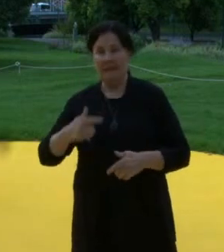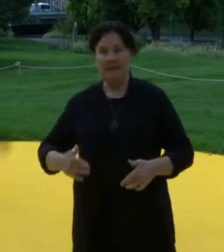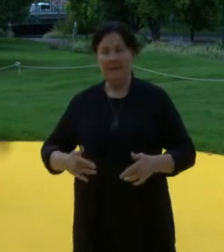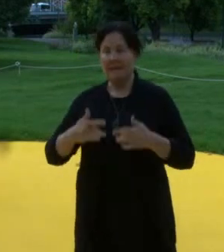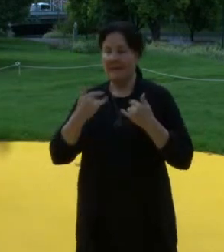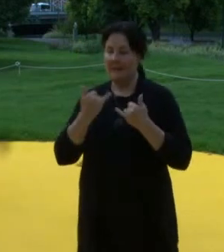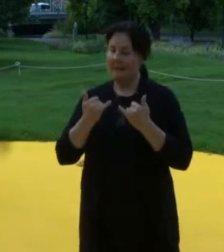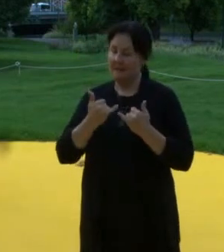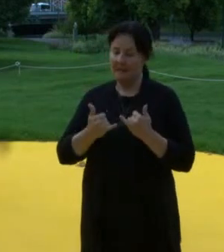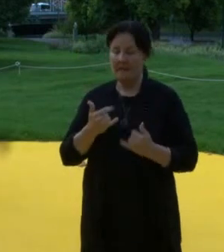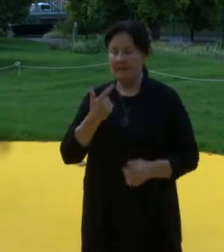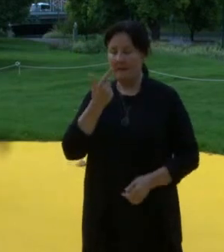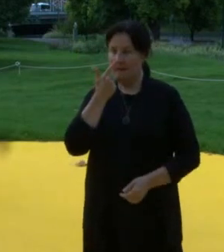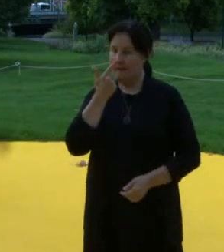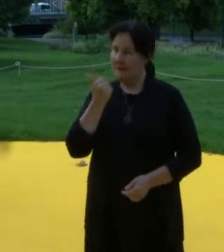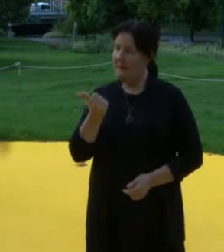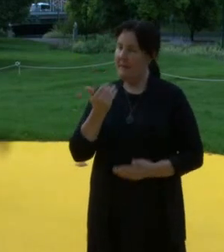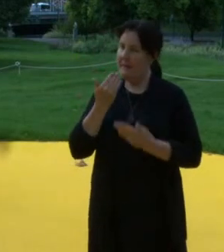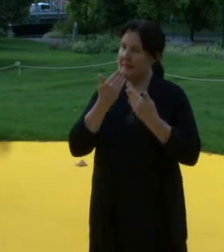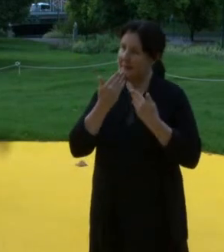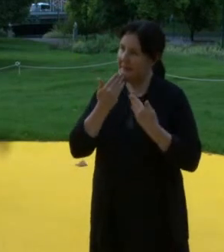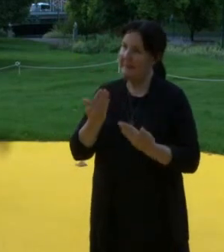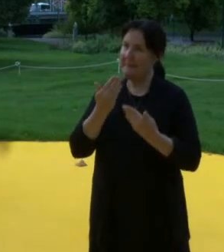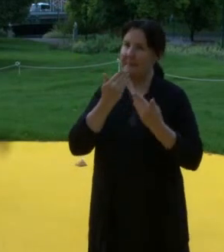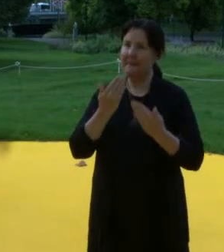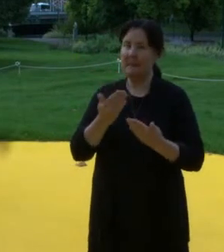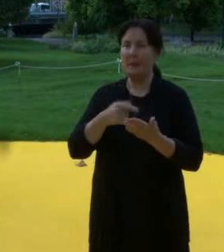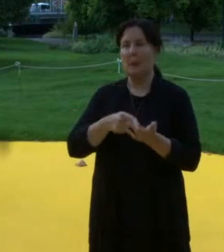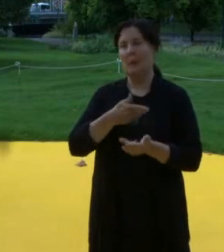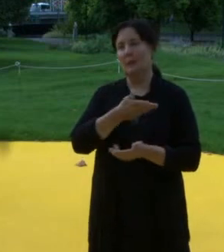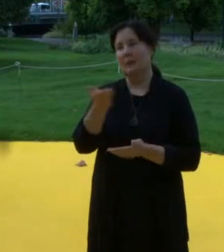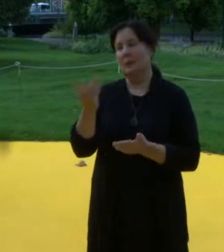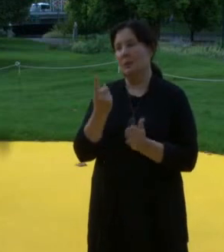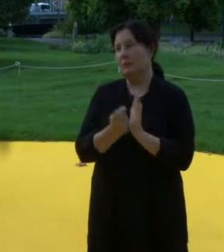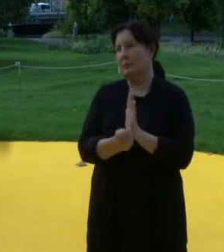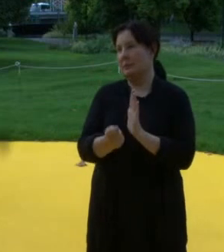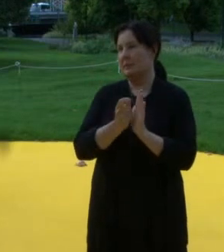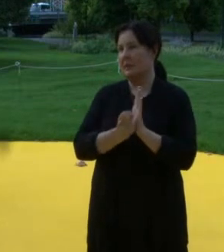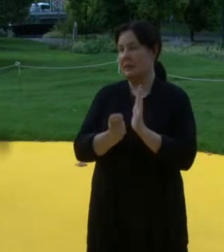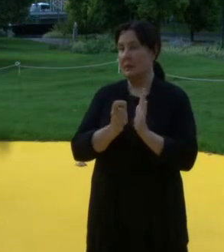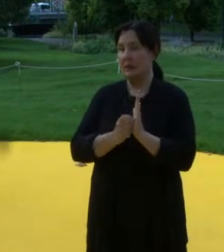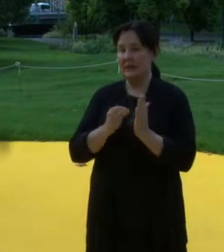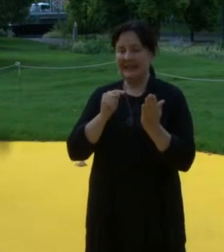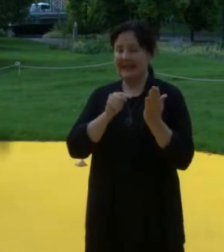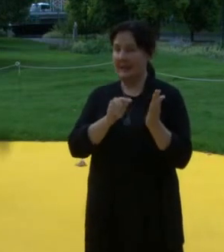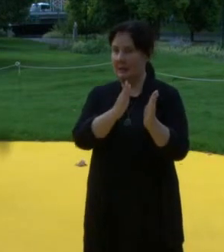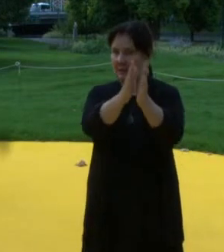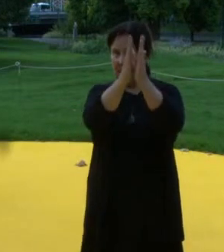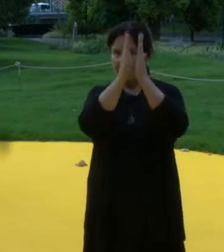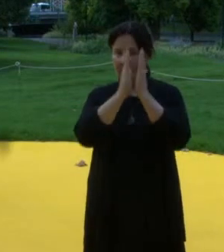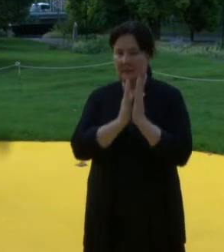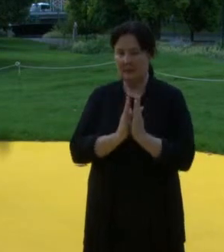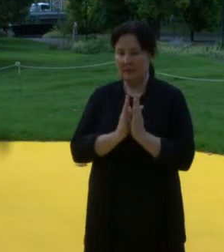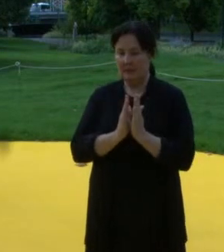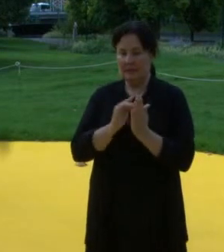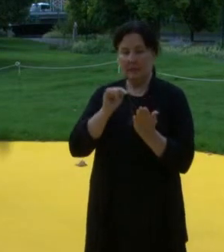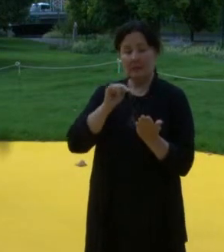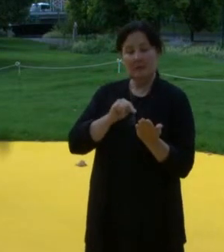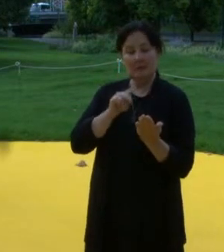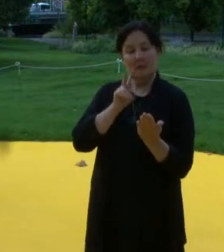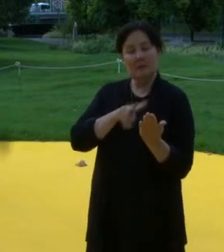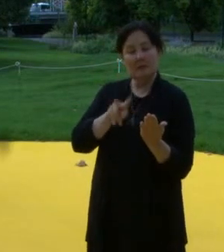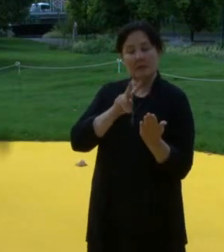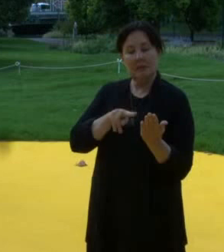of gratitude to you all. Your work is something solid, and we can hold on to it knowing it will outlive this moment in